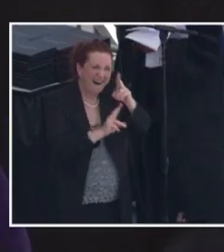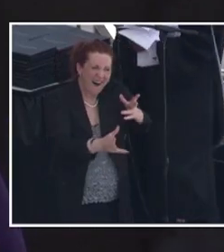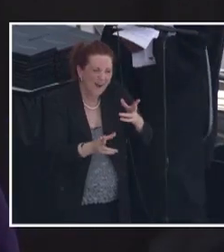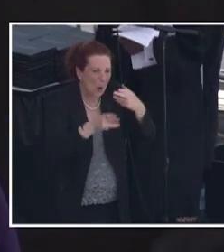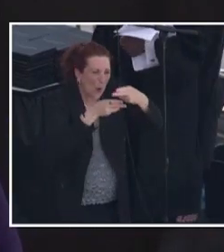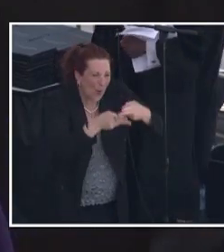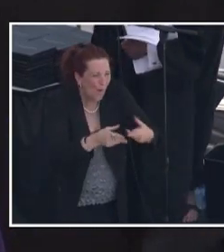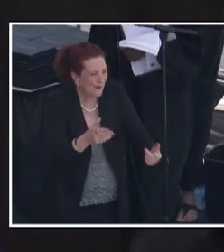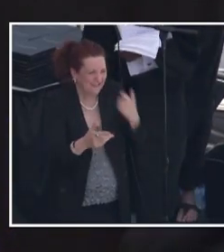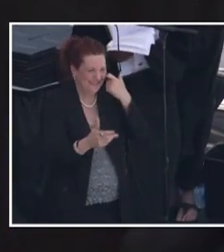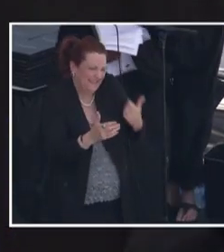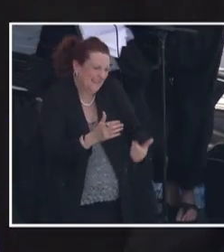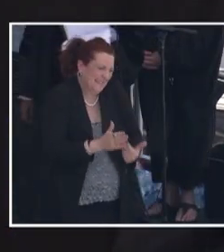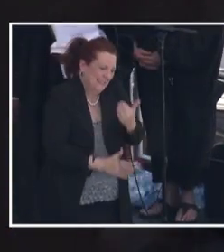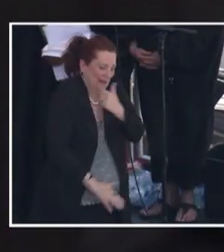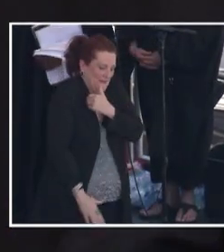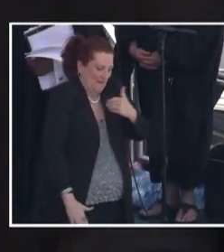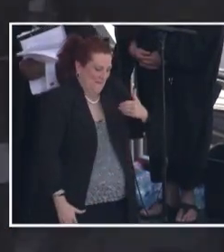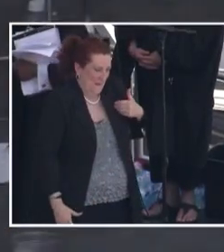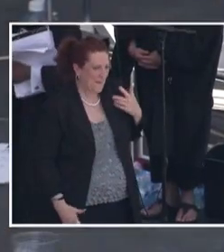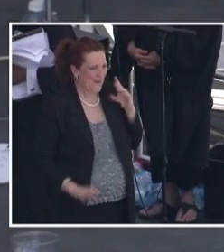member of the class of